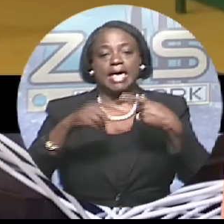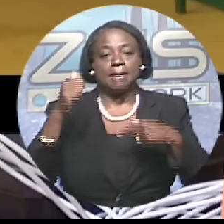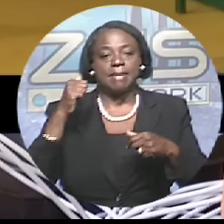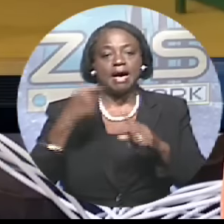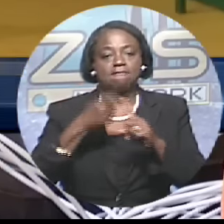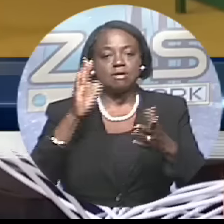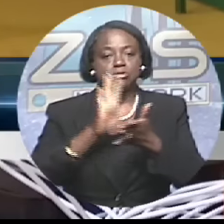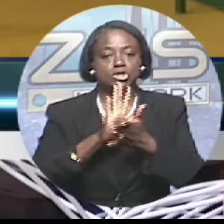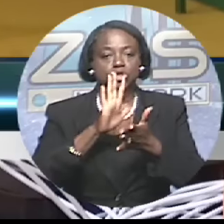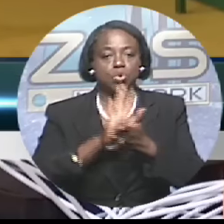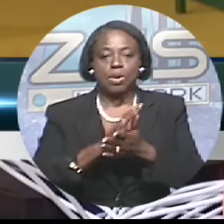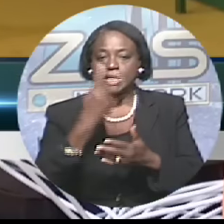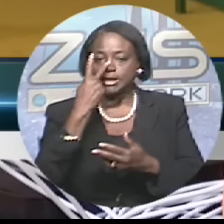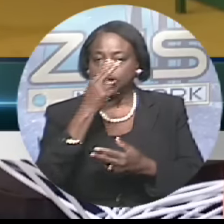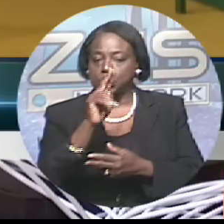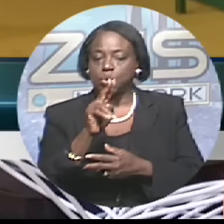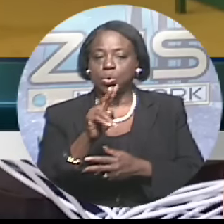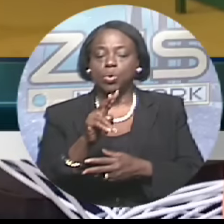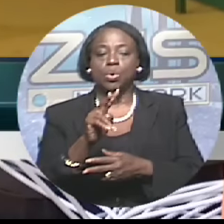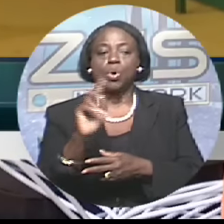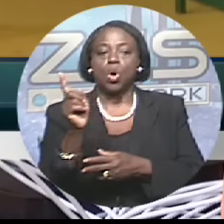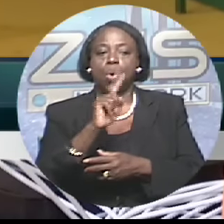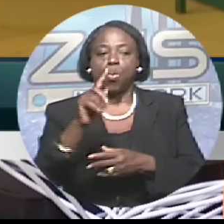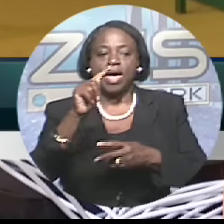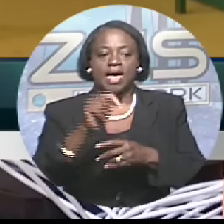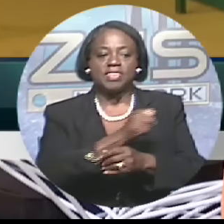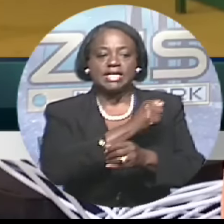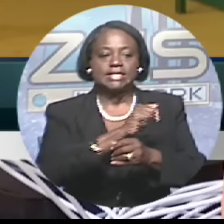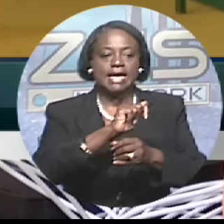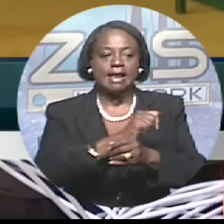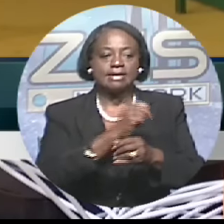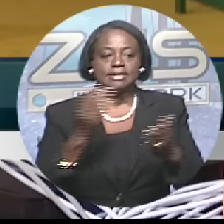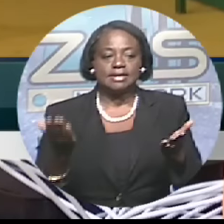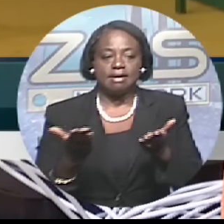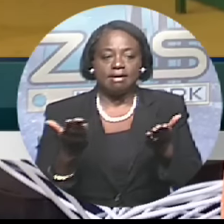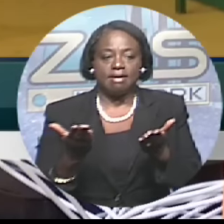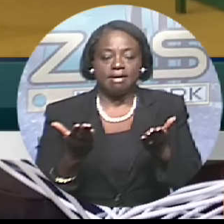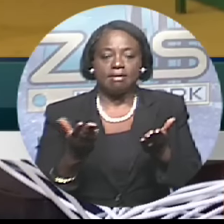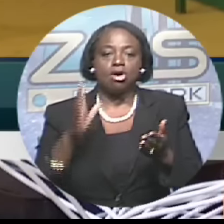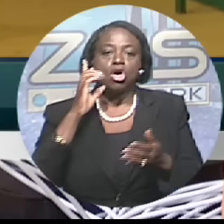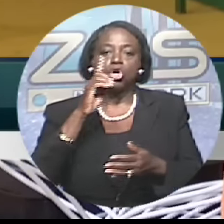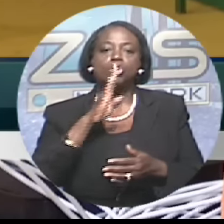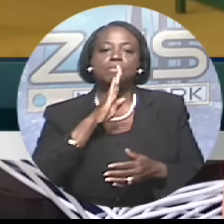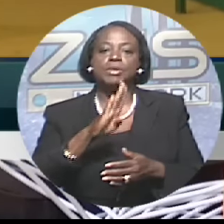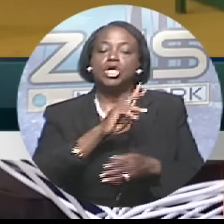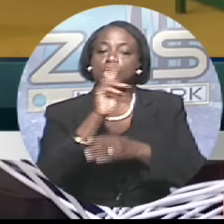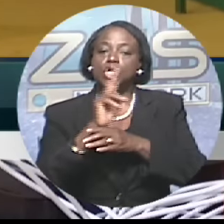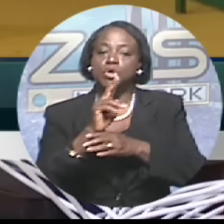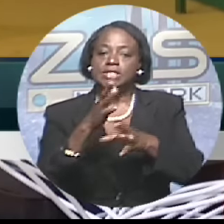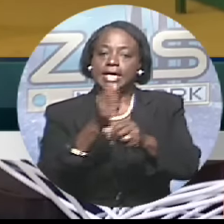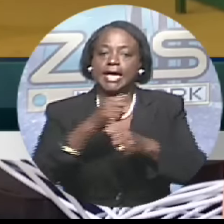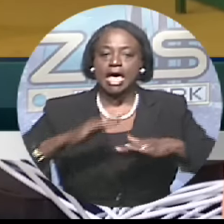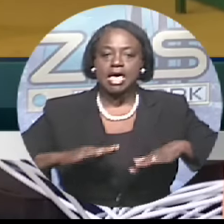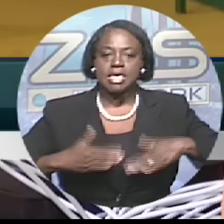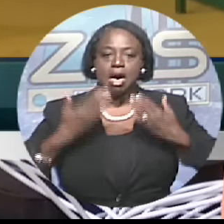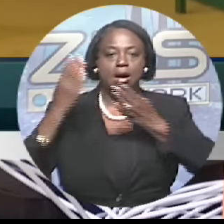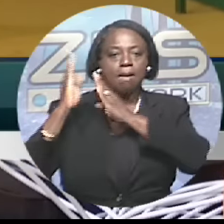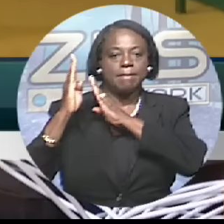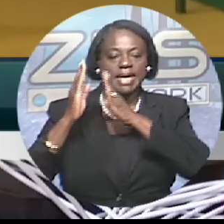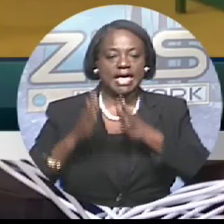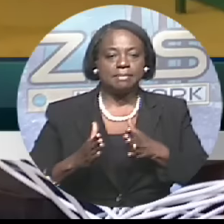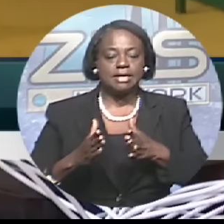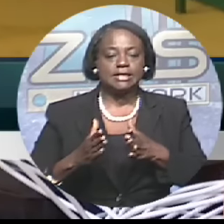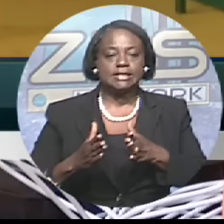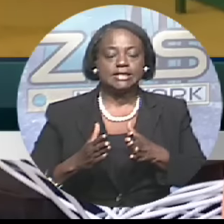saw where the talent here could be used for getting young ladies scholarships